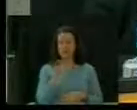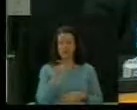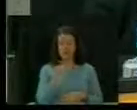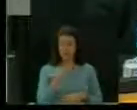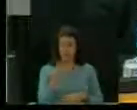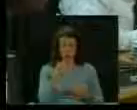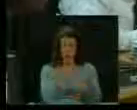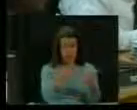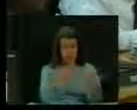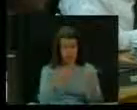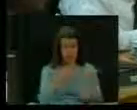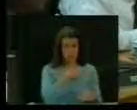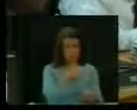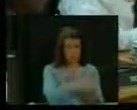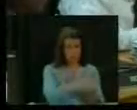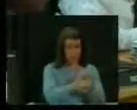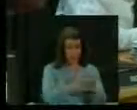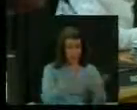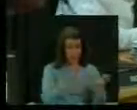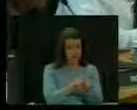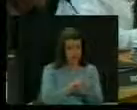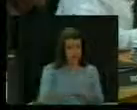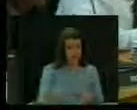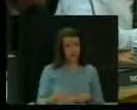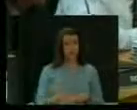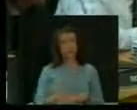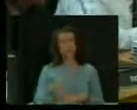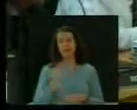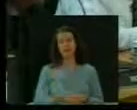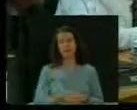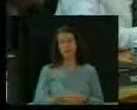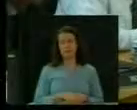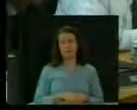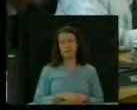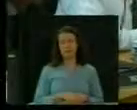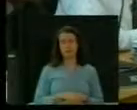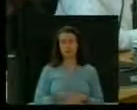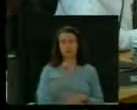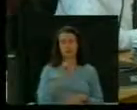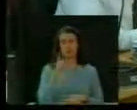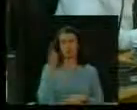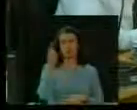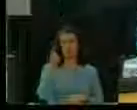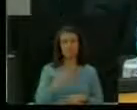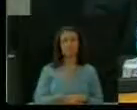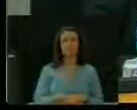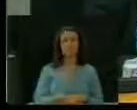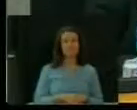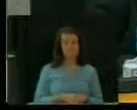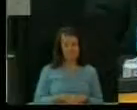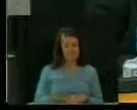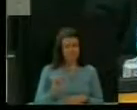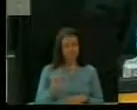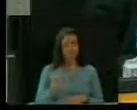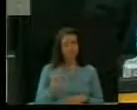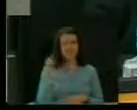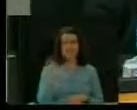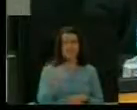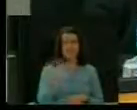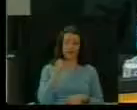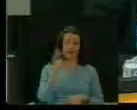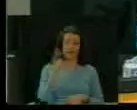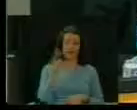committee. So we've got so two. that you'd have two different committees working on the same thing. Right. Okay. Just want to make sure I